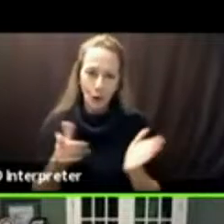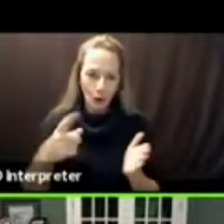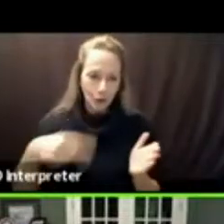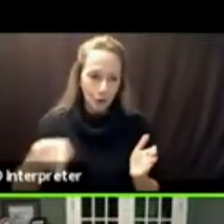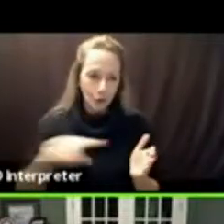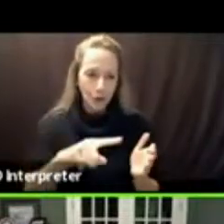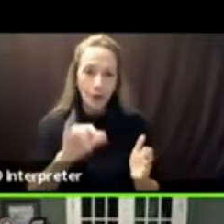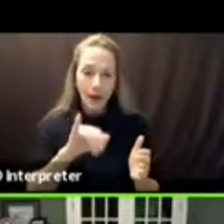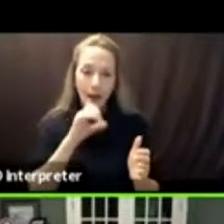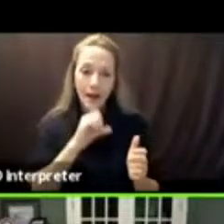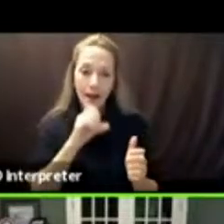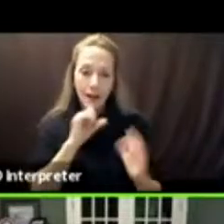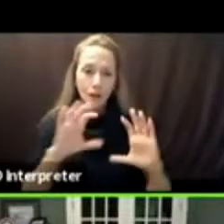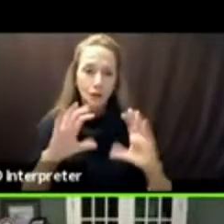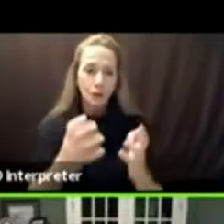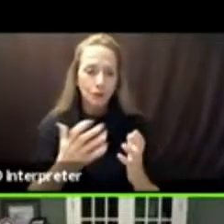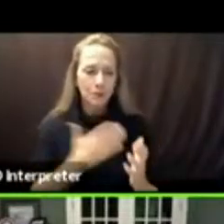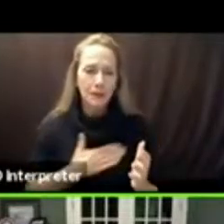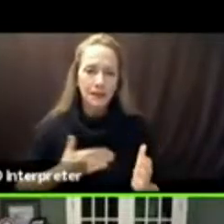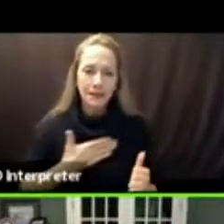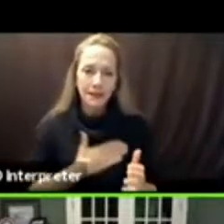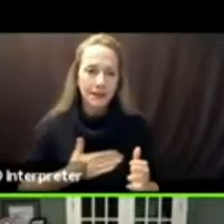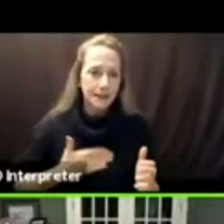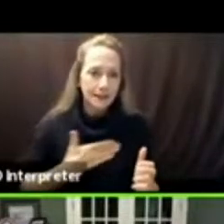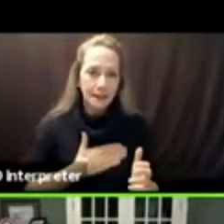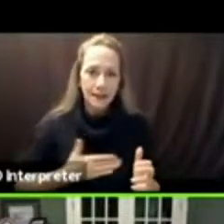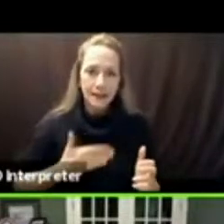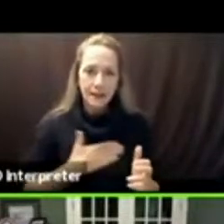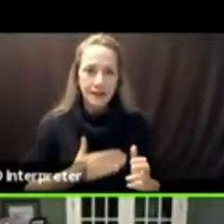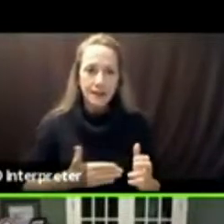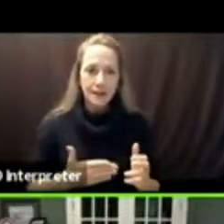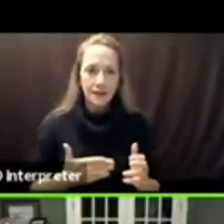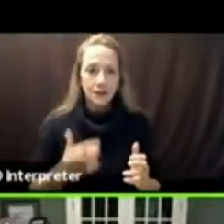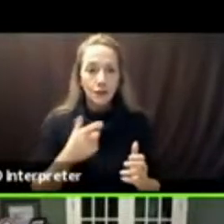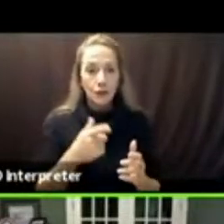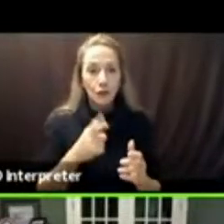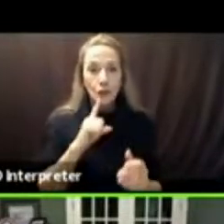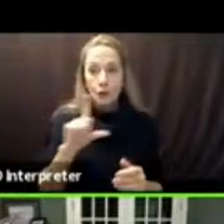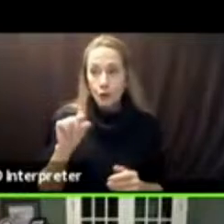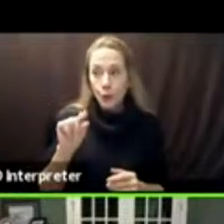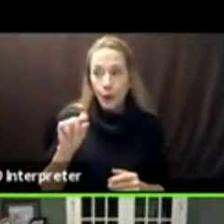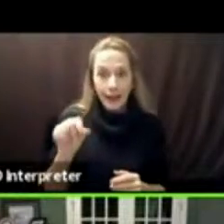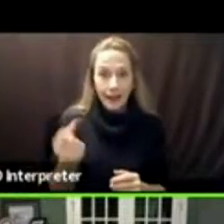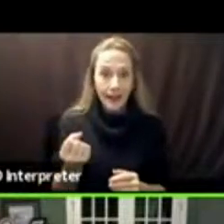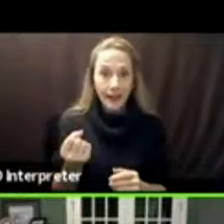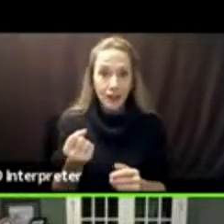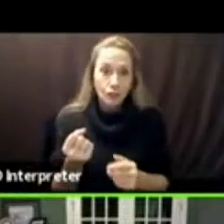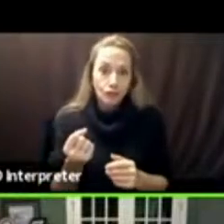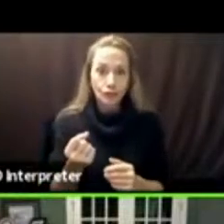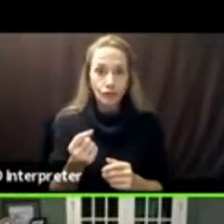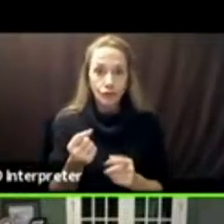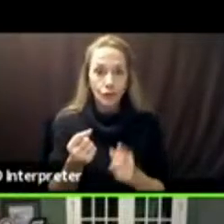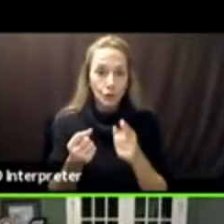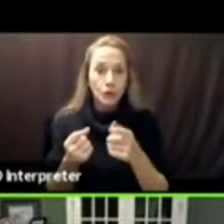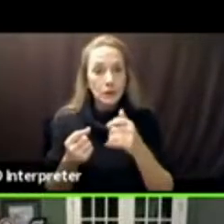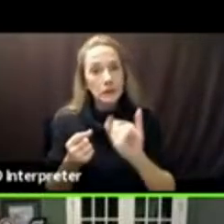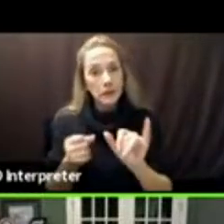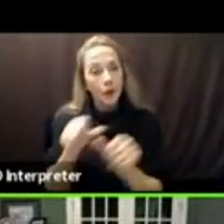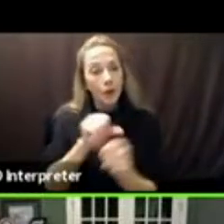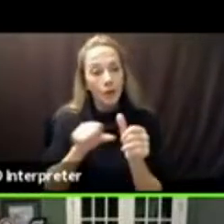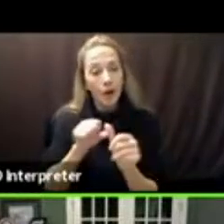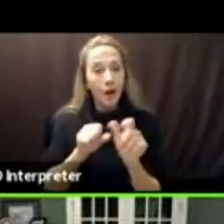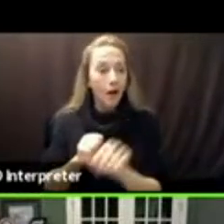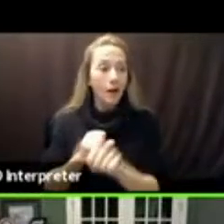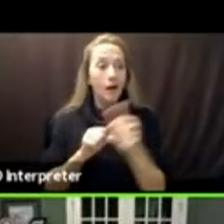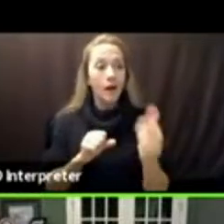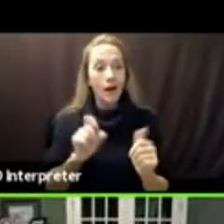age group, please, please. Just because you're in your 20s, there are the other people you are